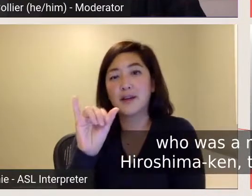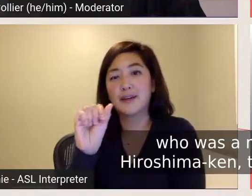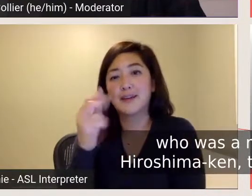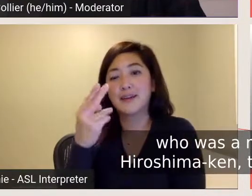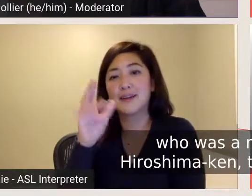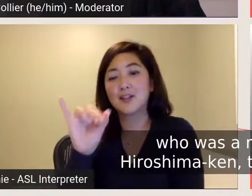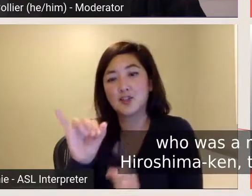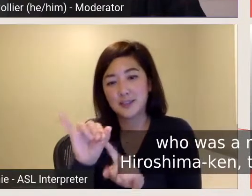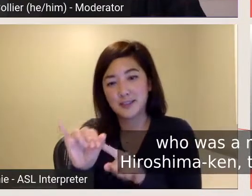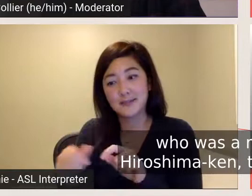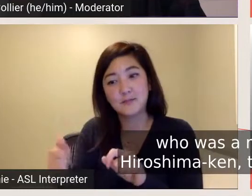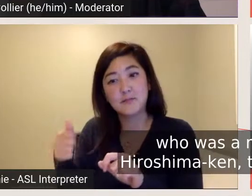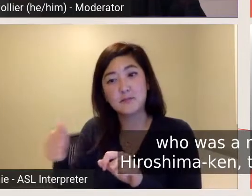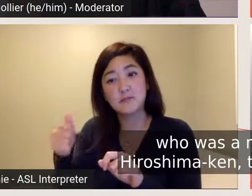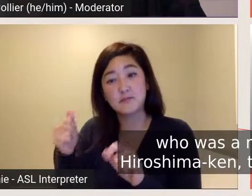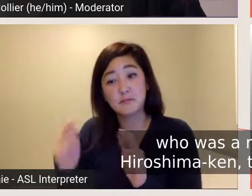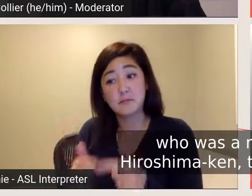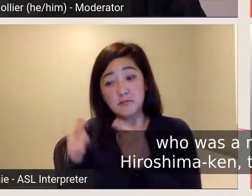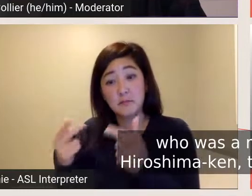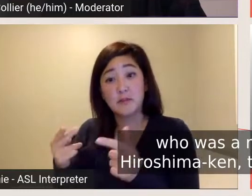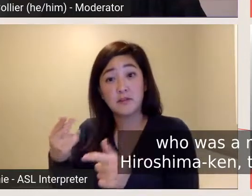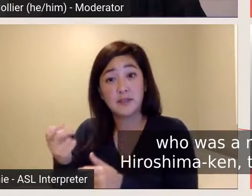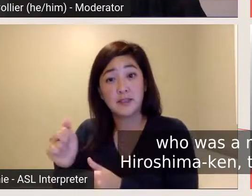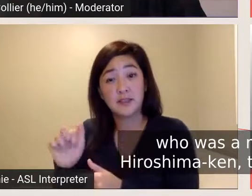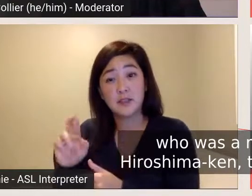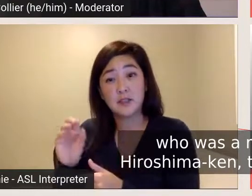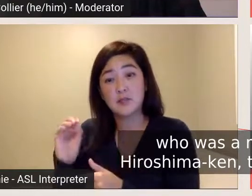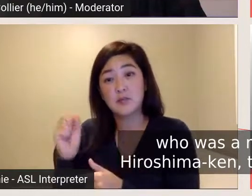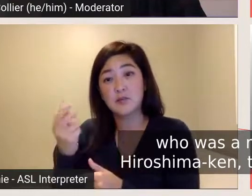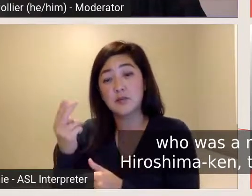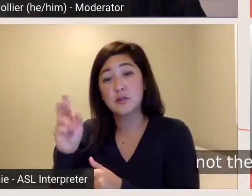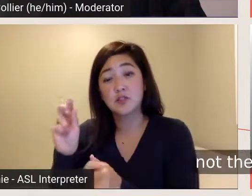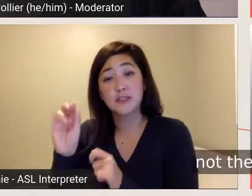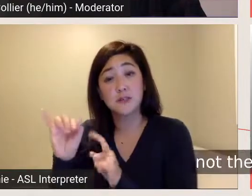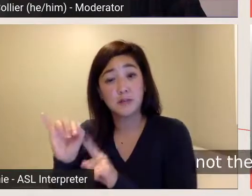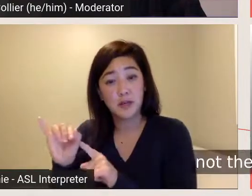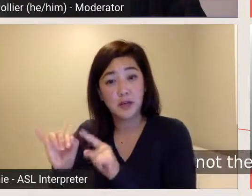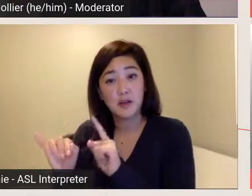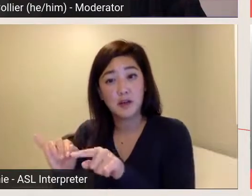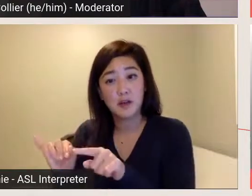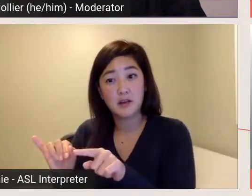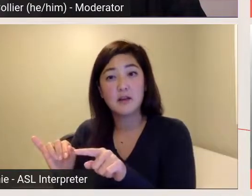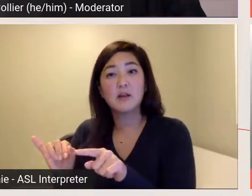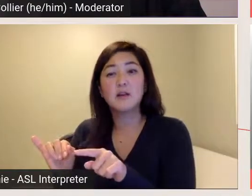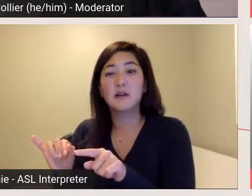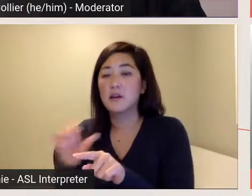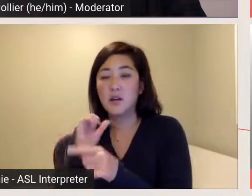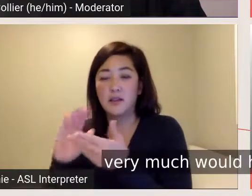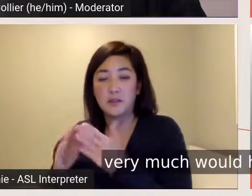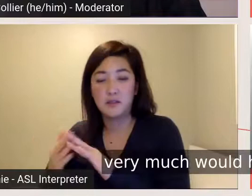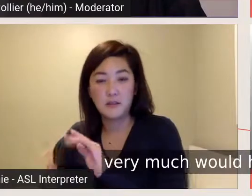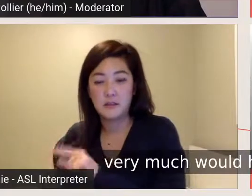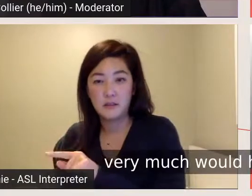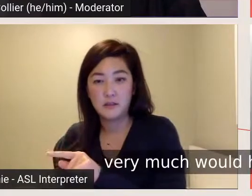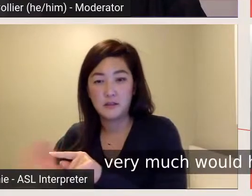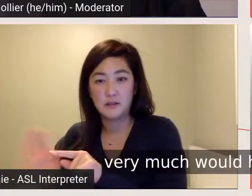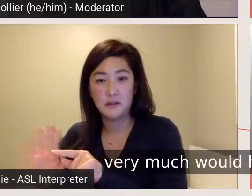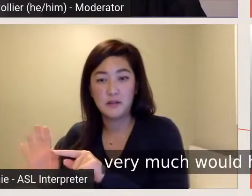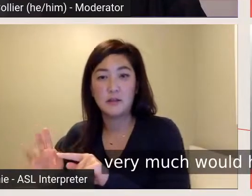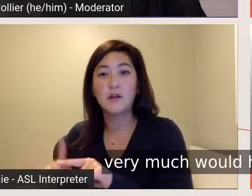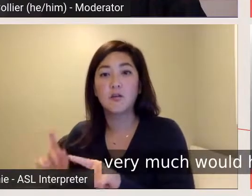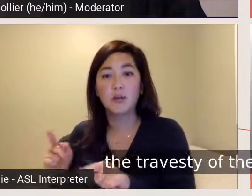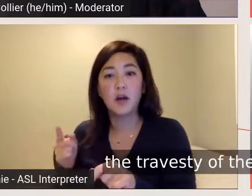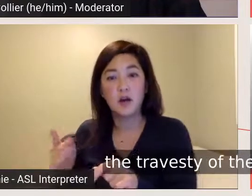a resident of Hiroshima-ken, the prefecture, not the city, very much would